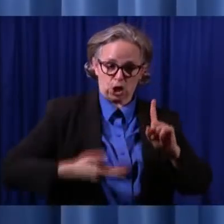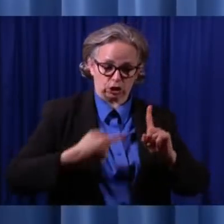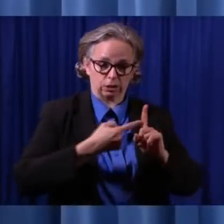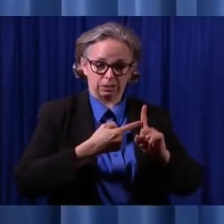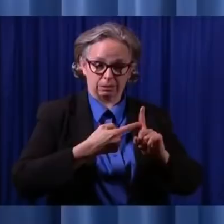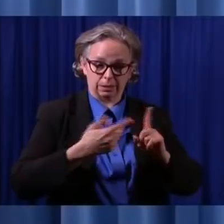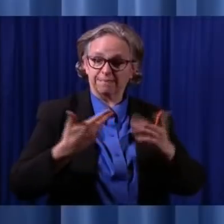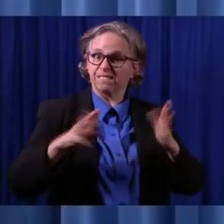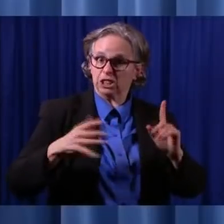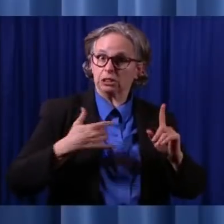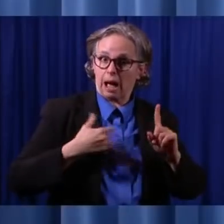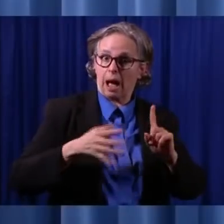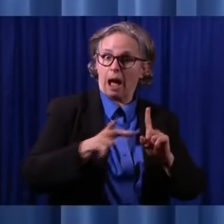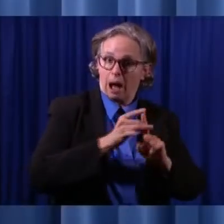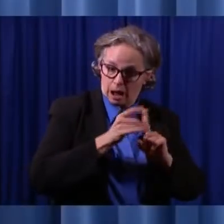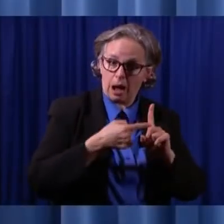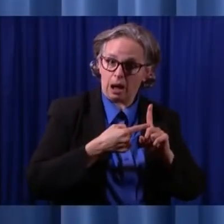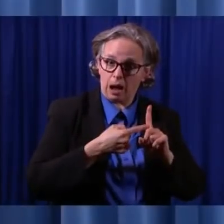they'll